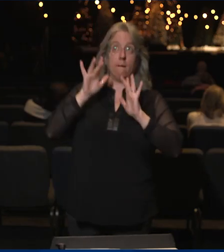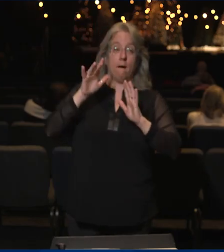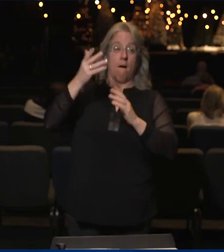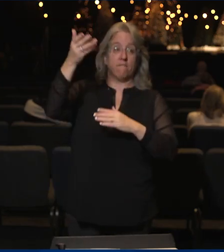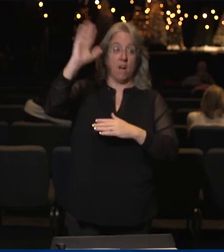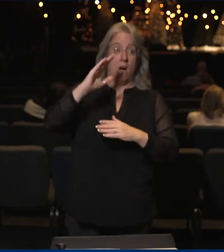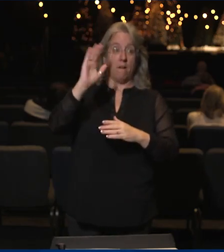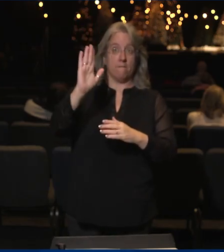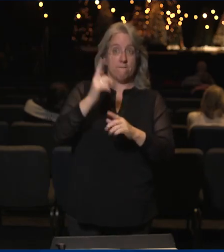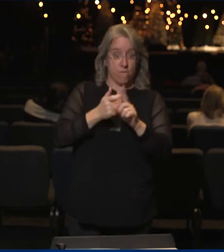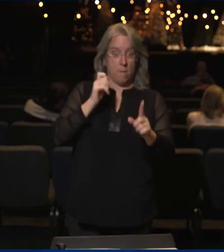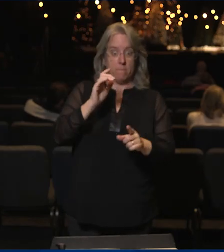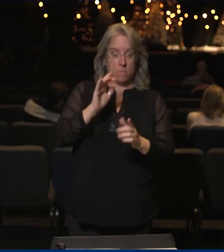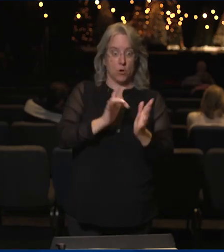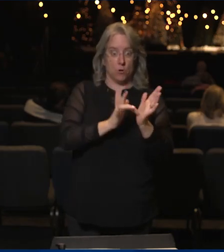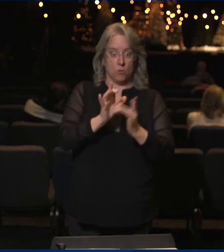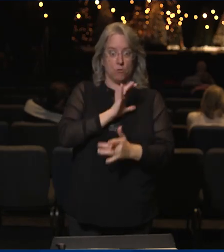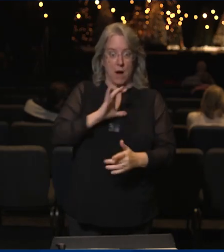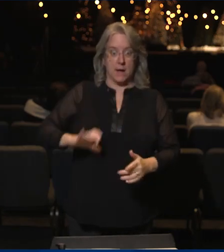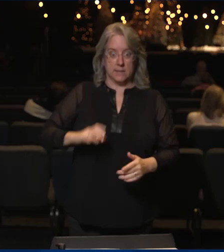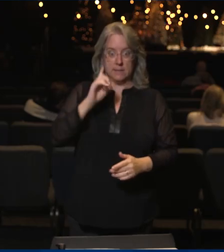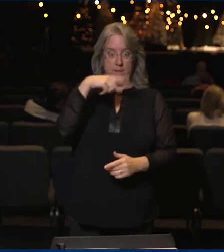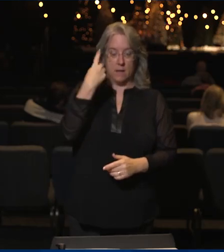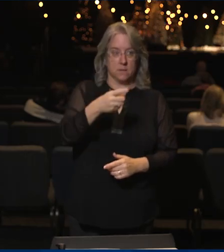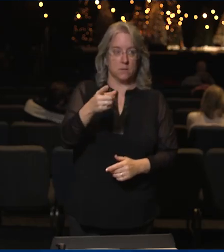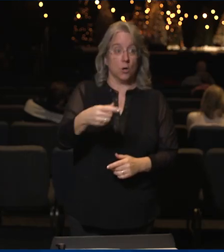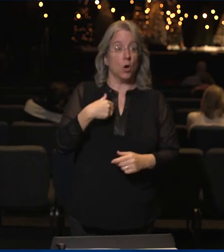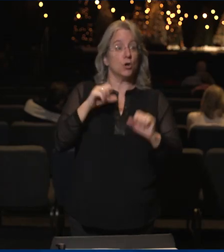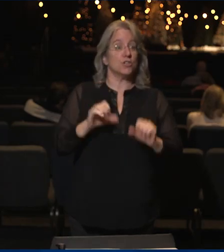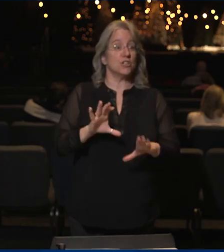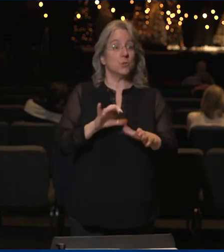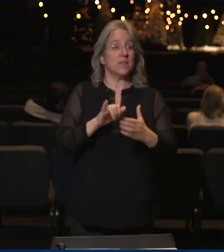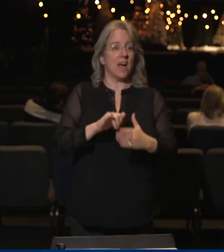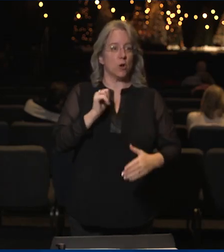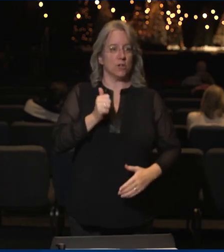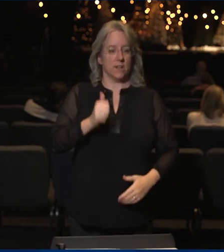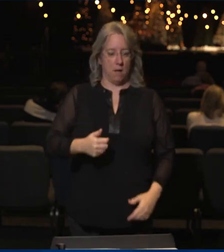she do that because she woke up one day and thought that's a good idea to do? No.